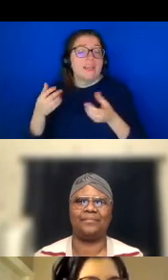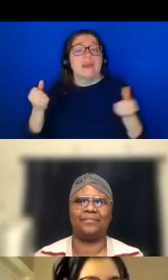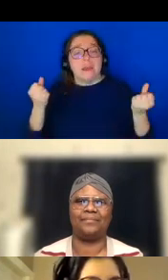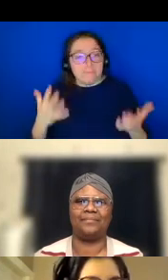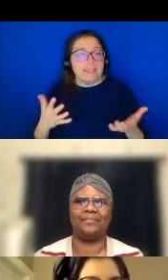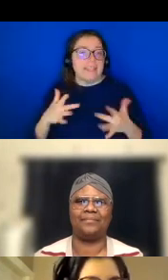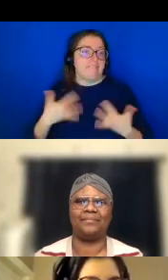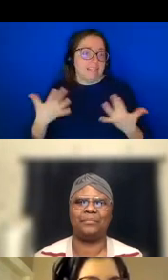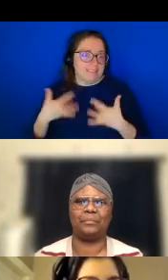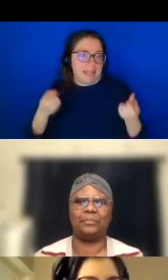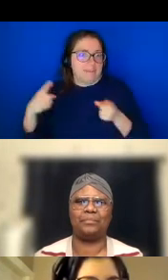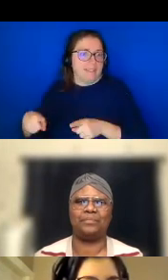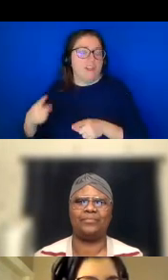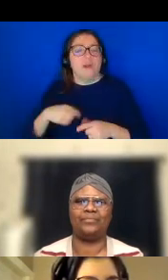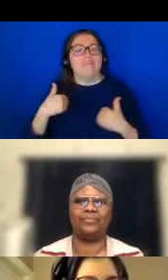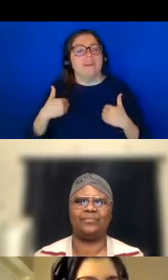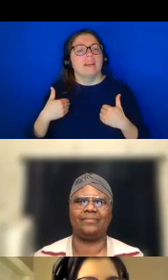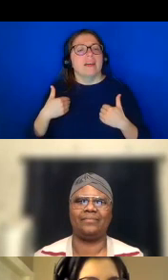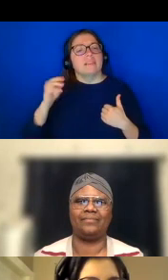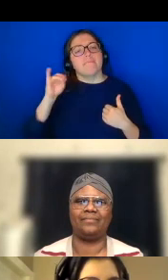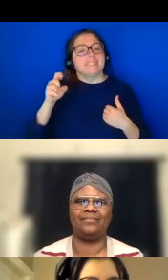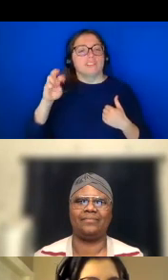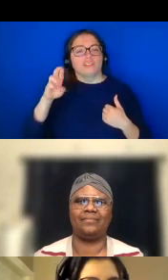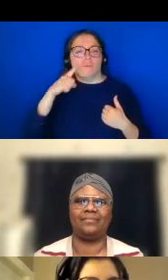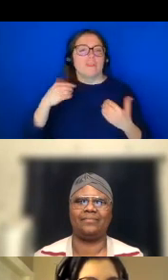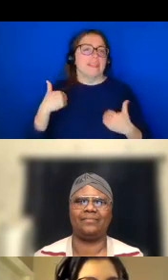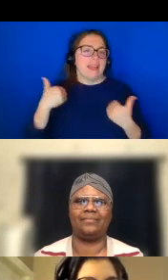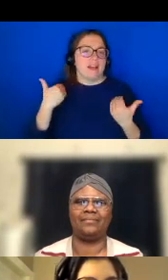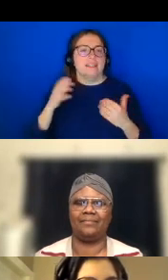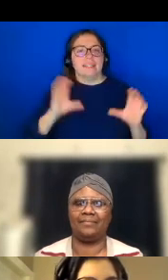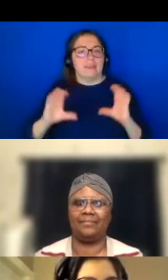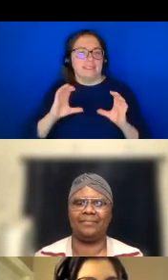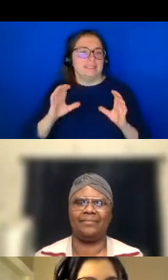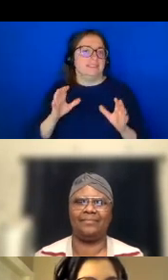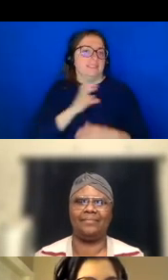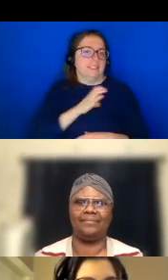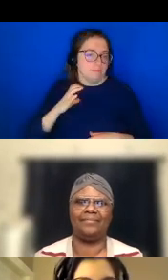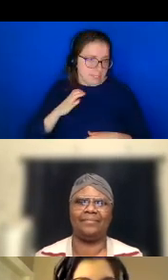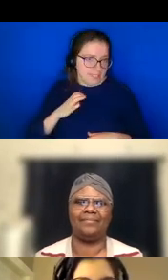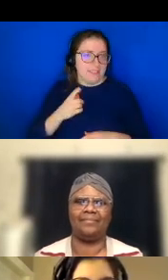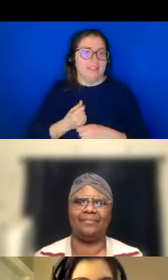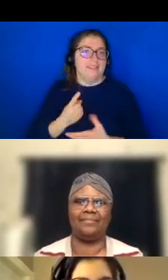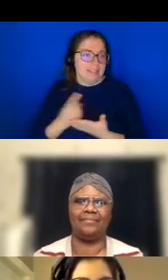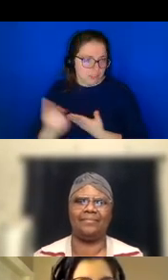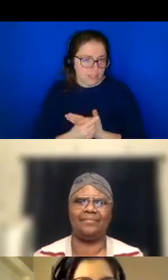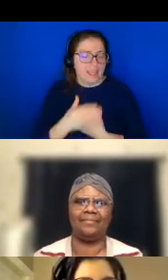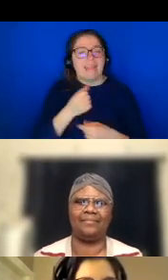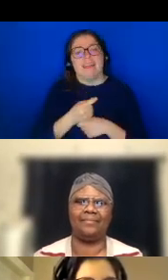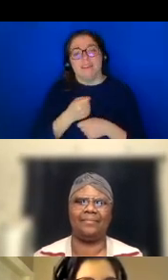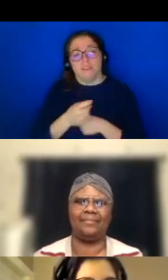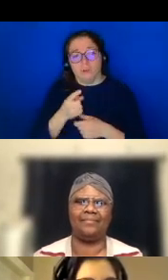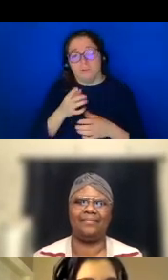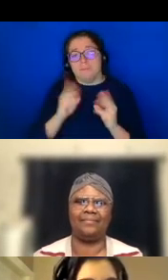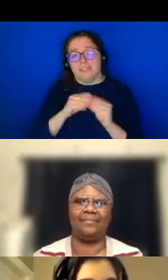have a mixer for the Younger Chemists Committee next week. We also have the annual meeting for the local section as